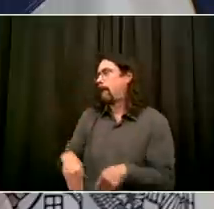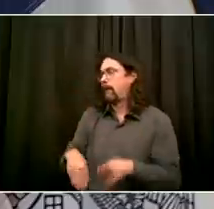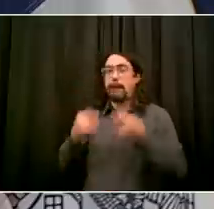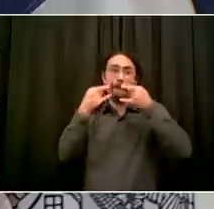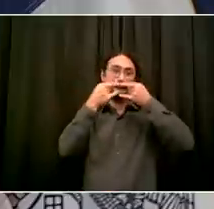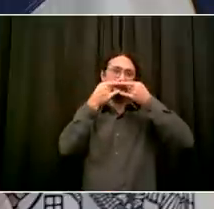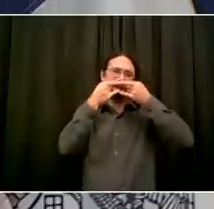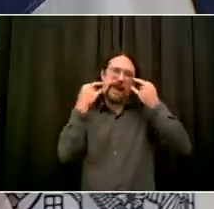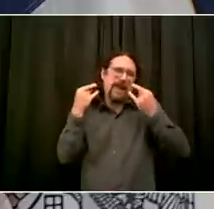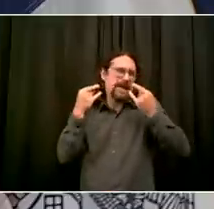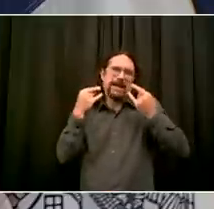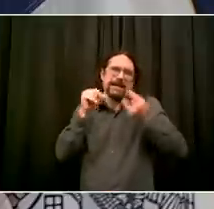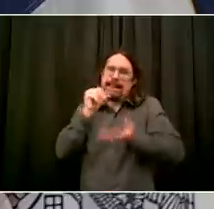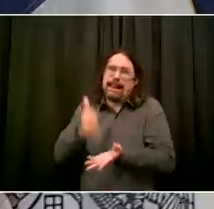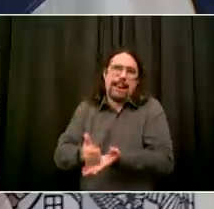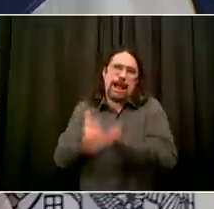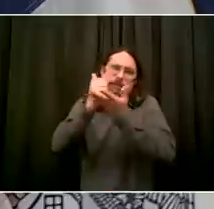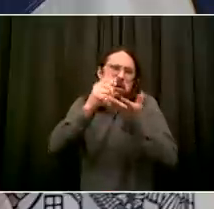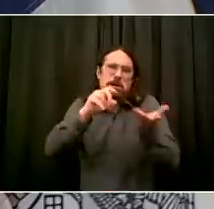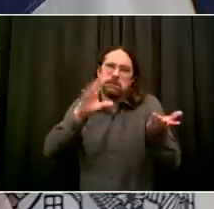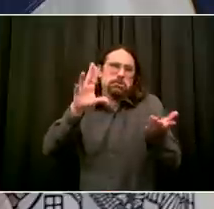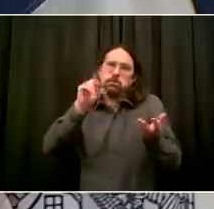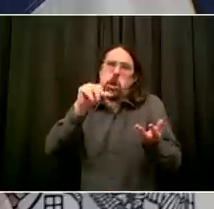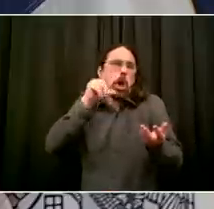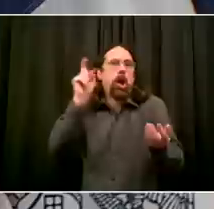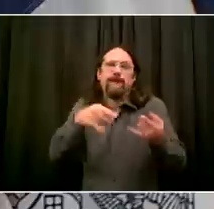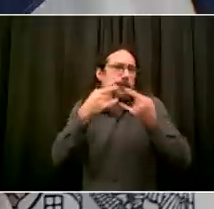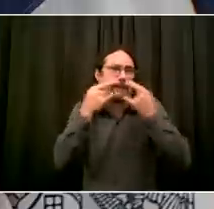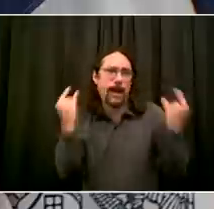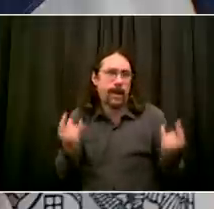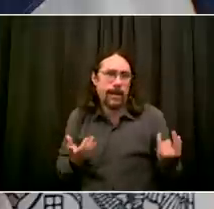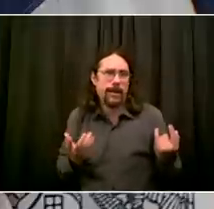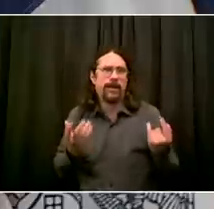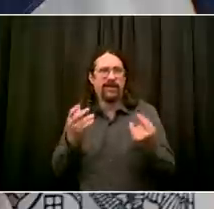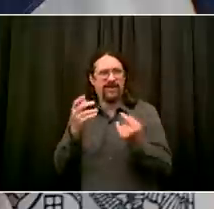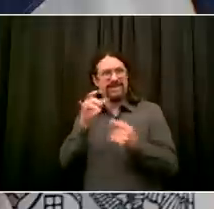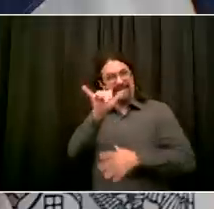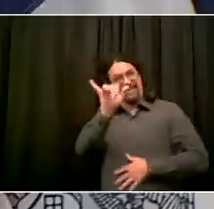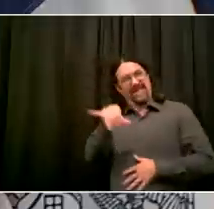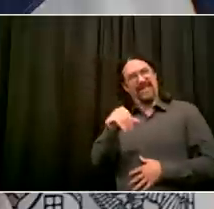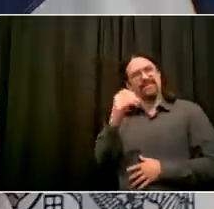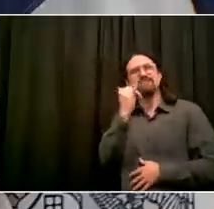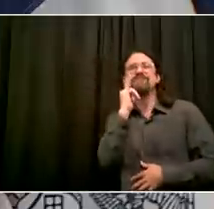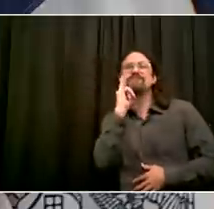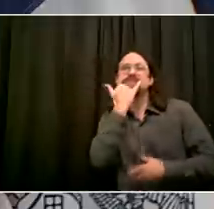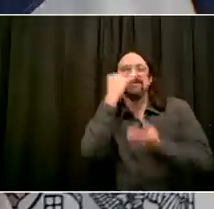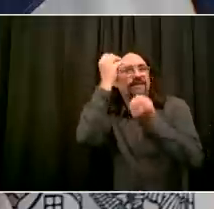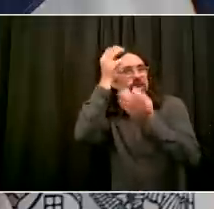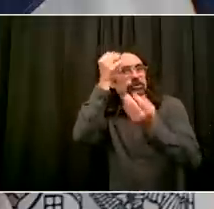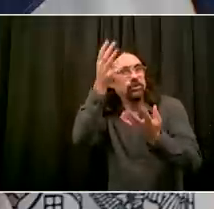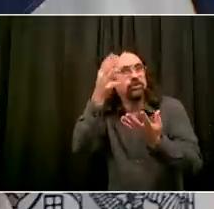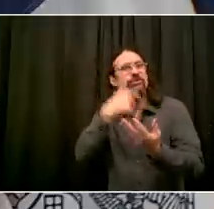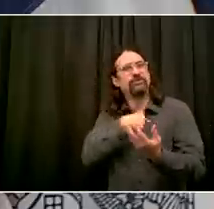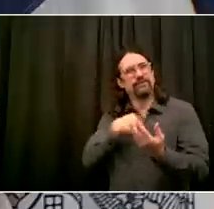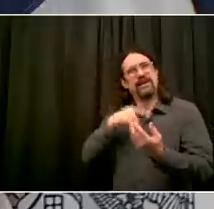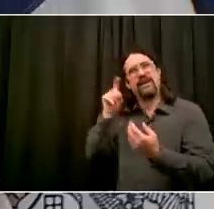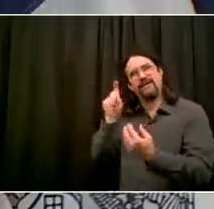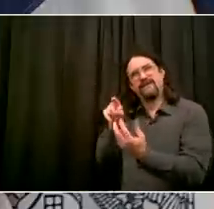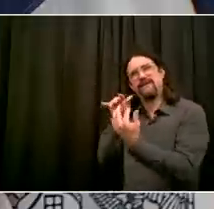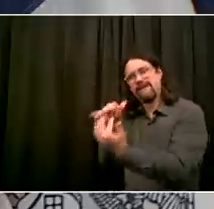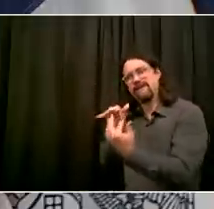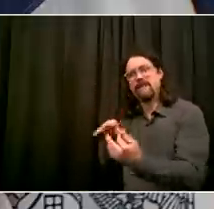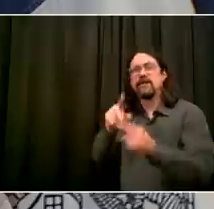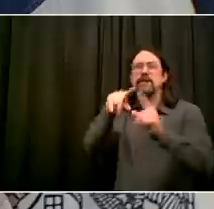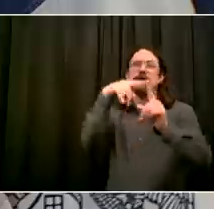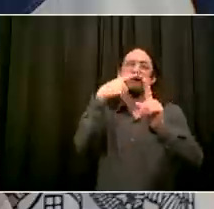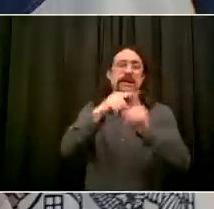that's understandable. It's hard to keep your guard up for so long. But what we do know is more and more we're getting